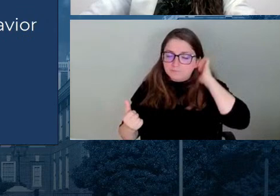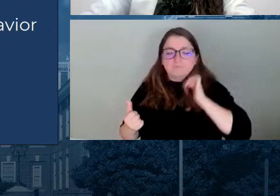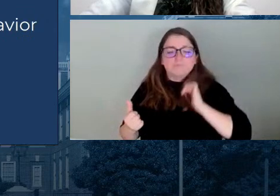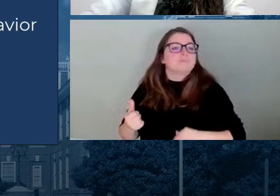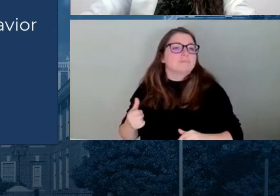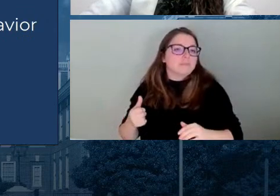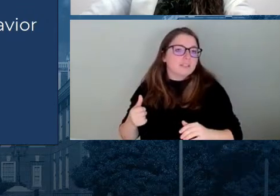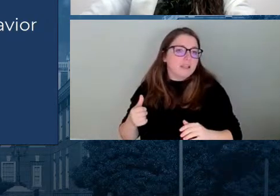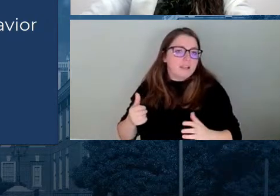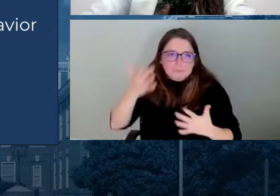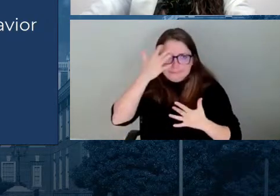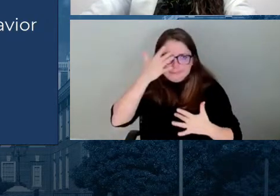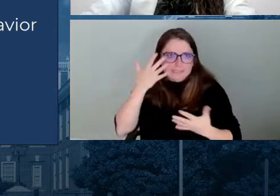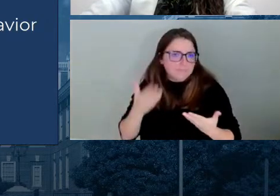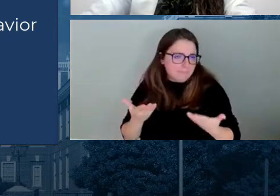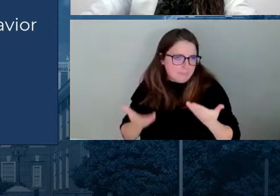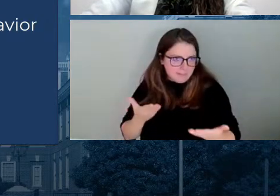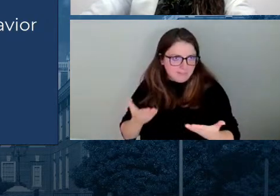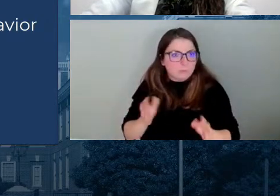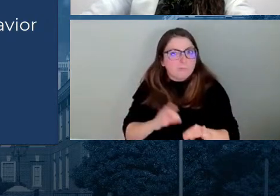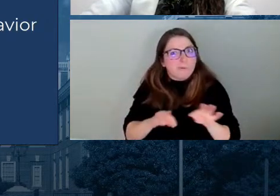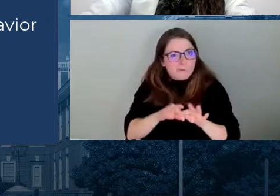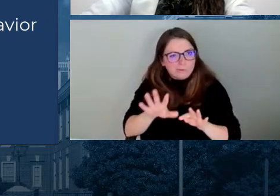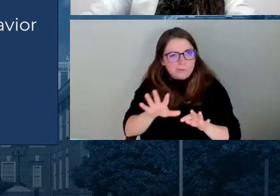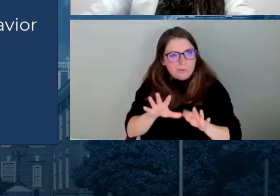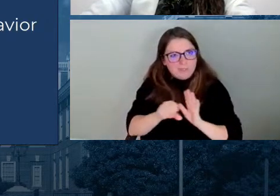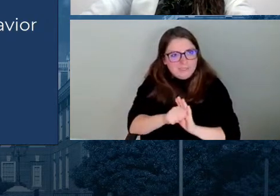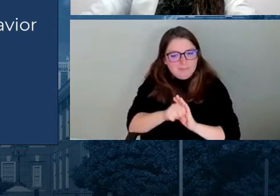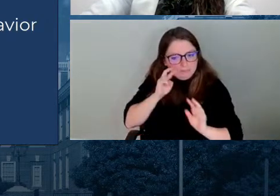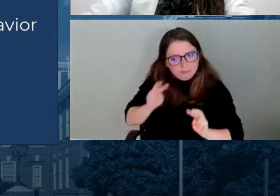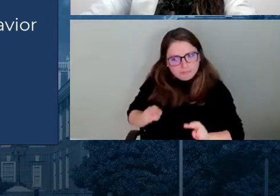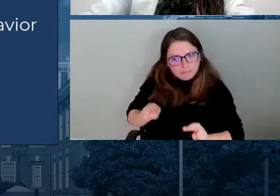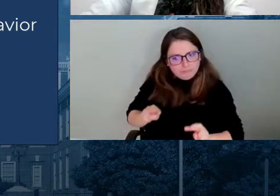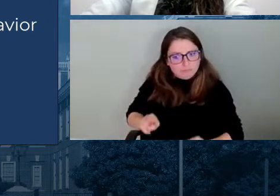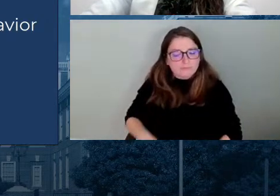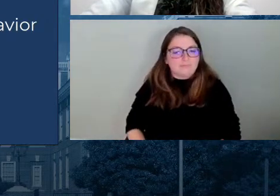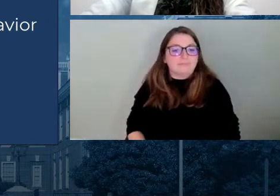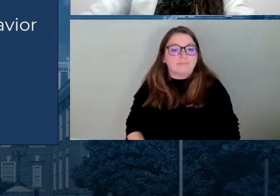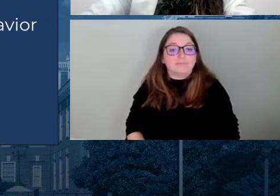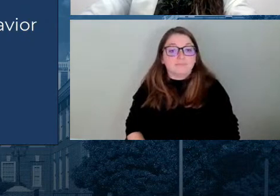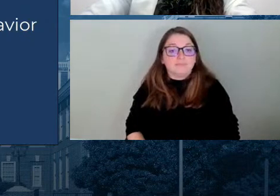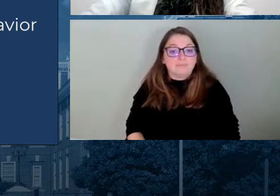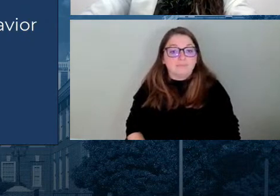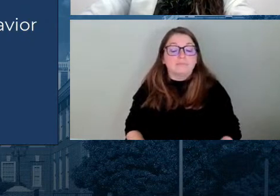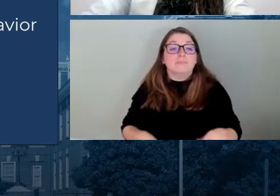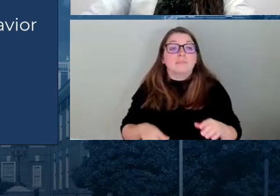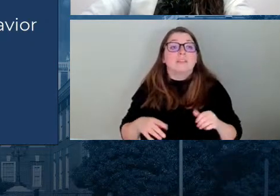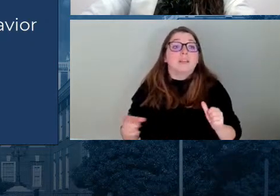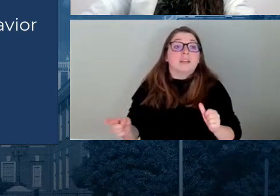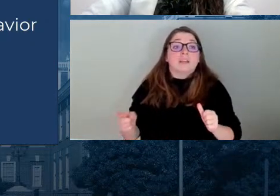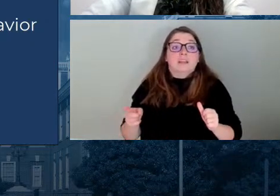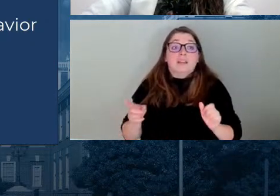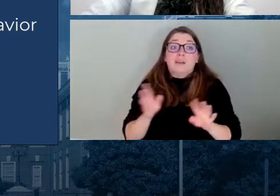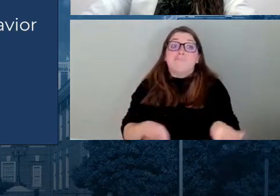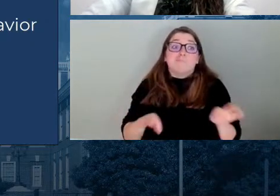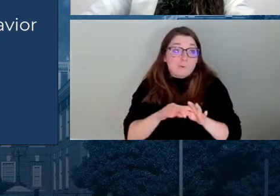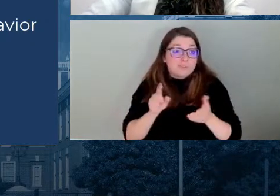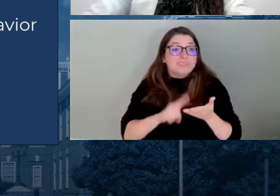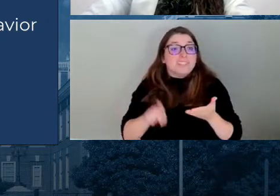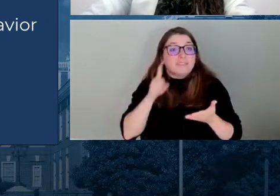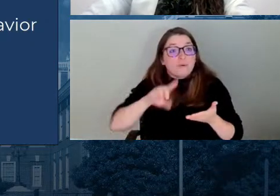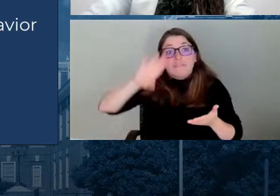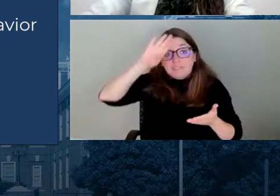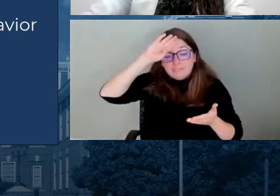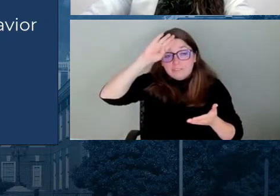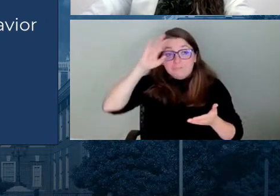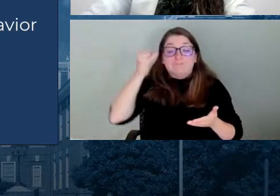for the symptoms. A very common symptom we encourage you to monitor is to check for fever. The likelihood is that the higher the